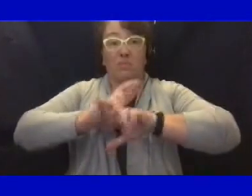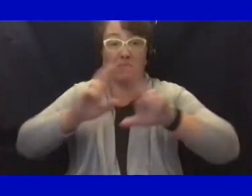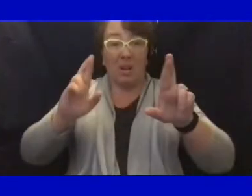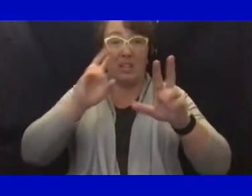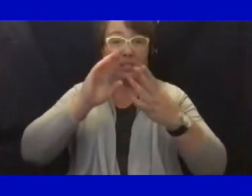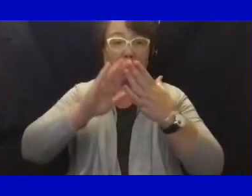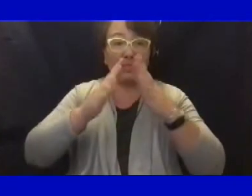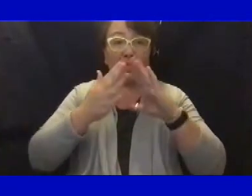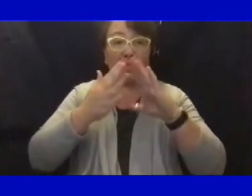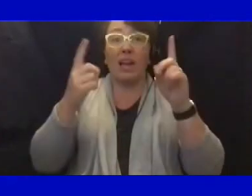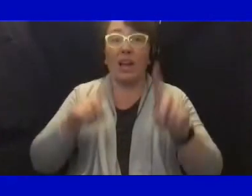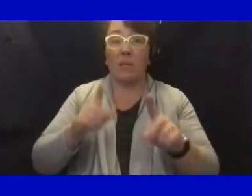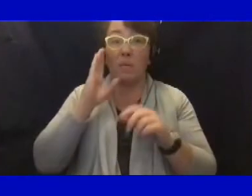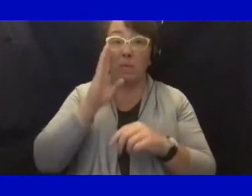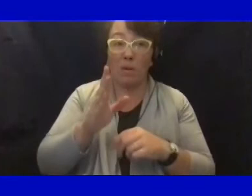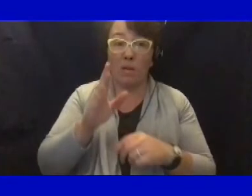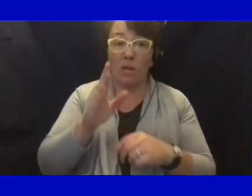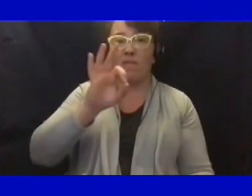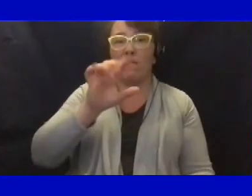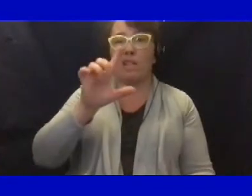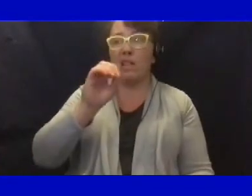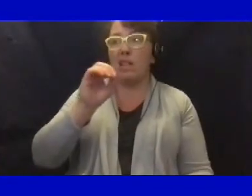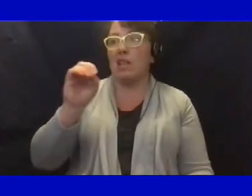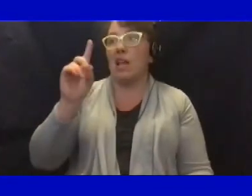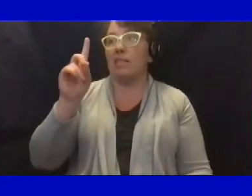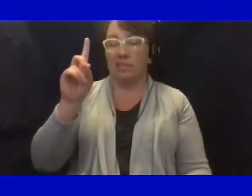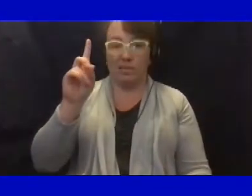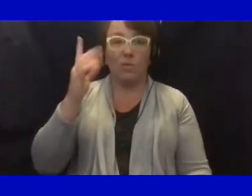events the fall and winter will certainly bring.